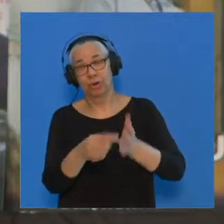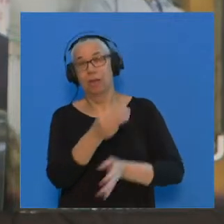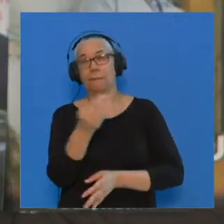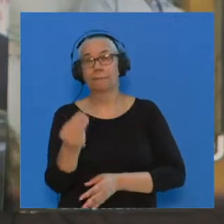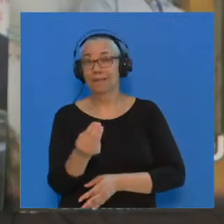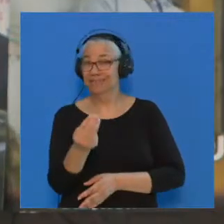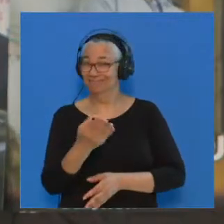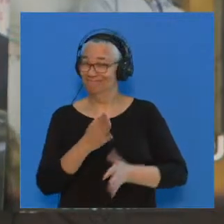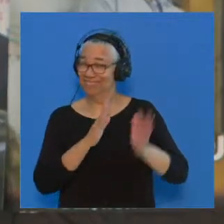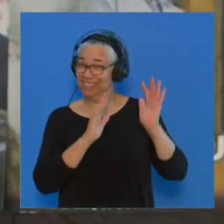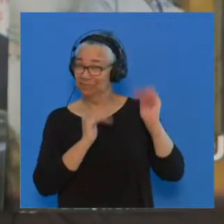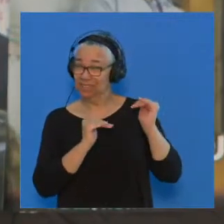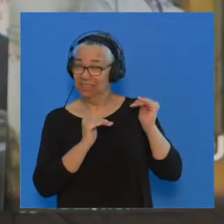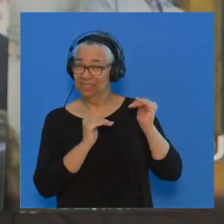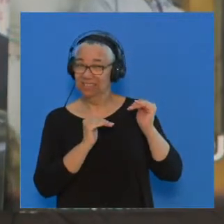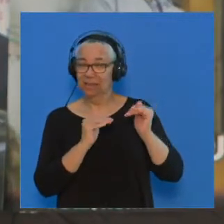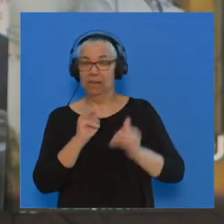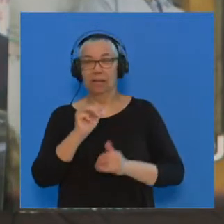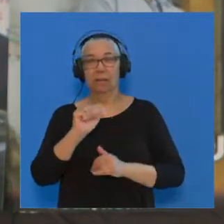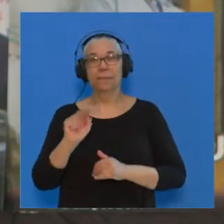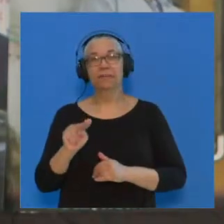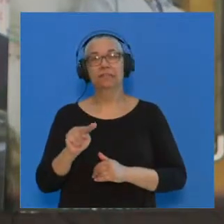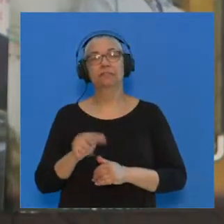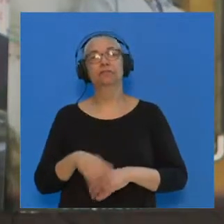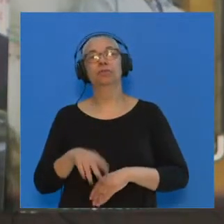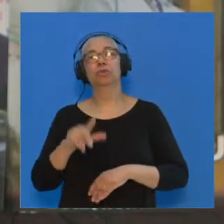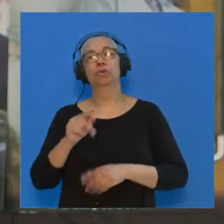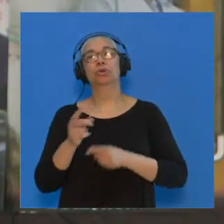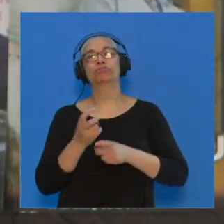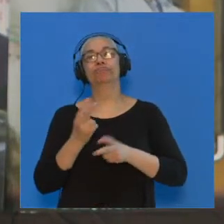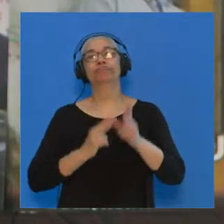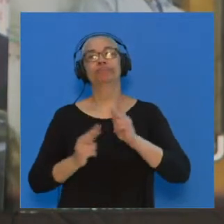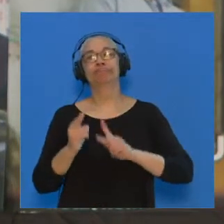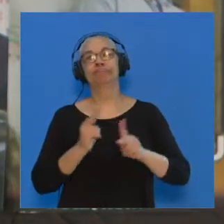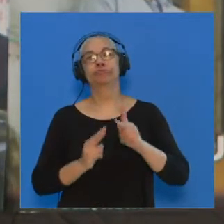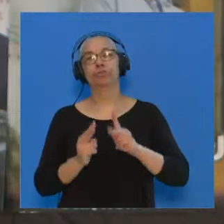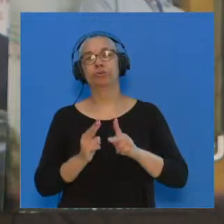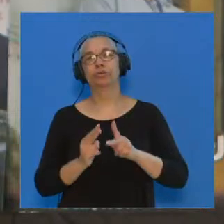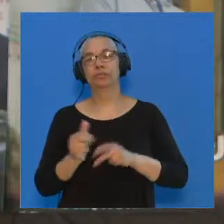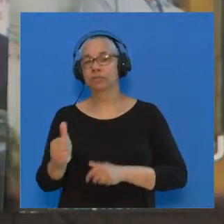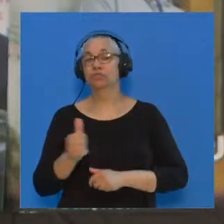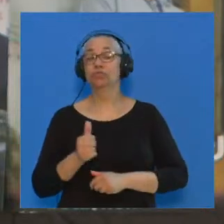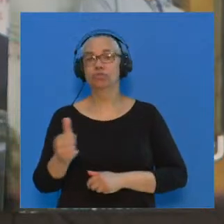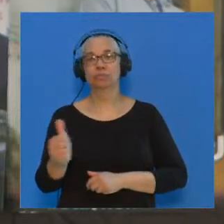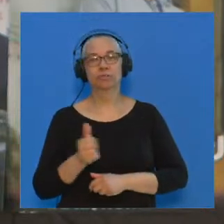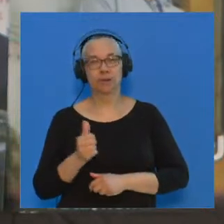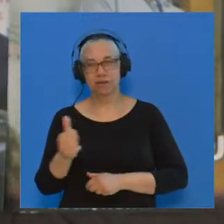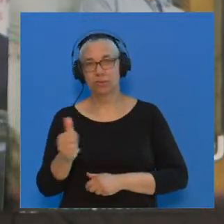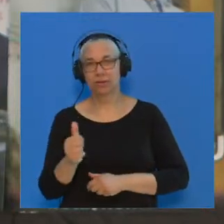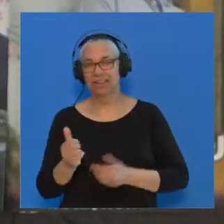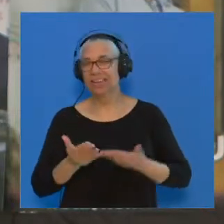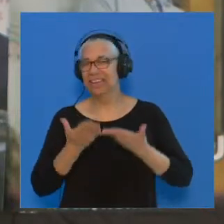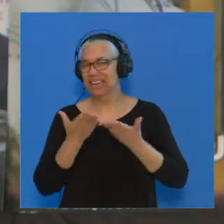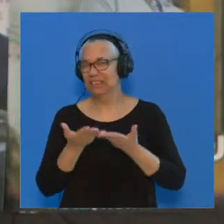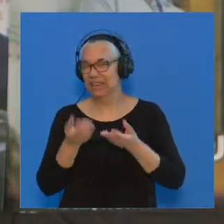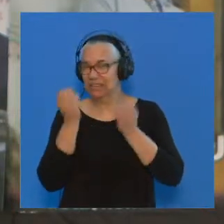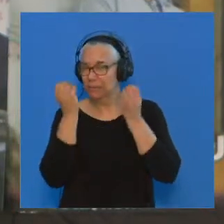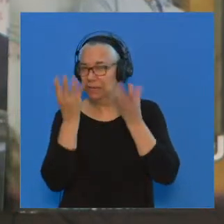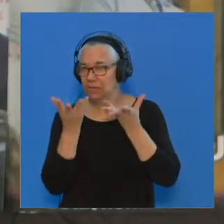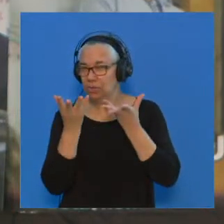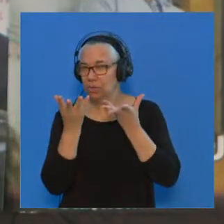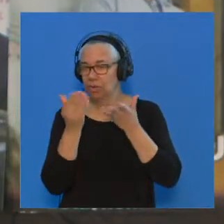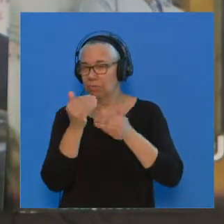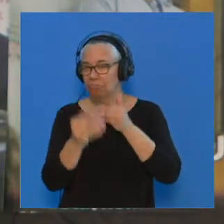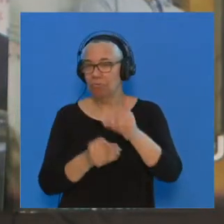my expectation that the Minister of Tourism and Transport will be here to give a full brief on the progress towards the reopening of